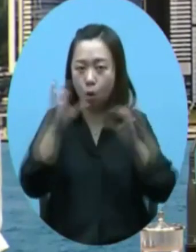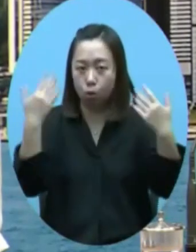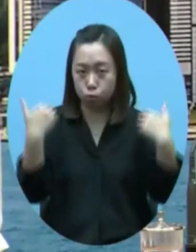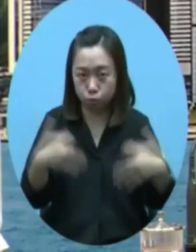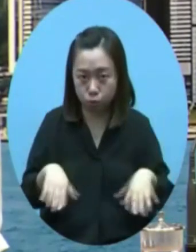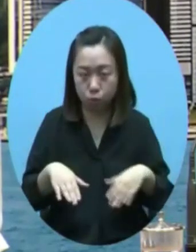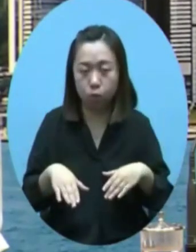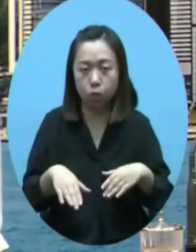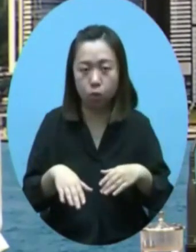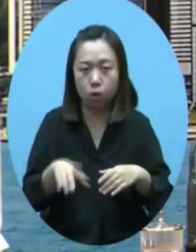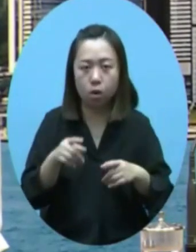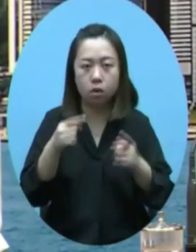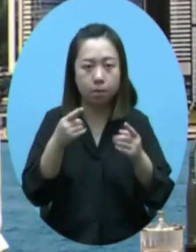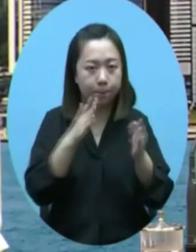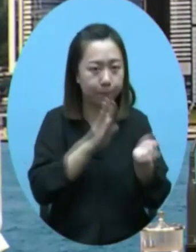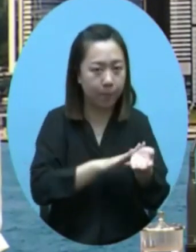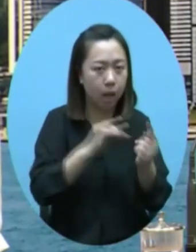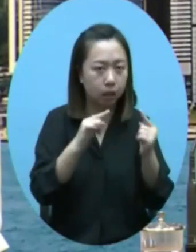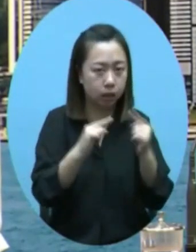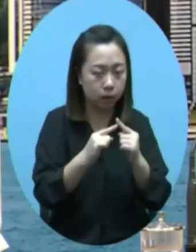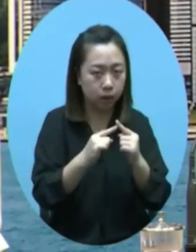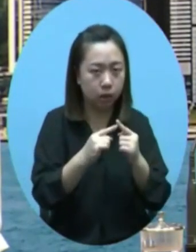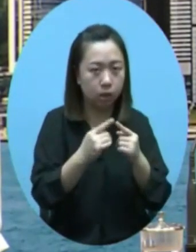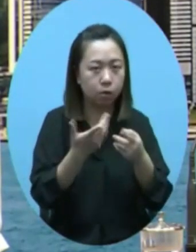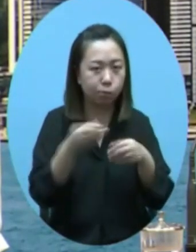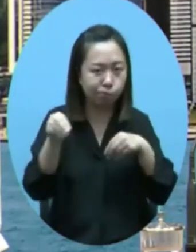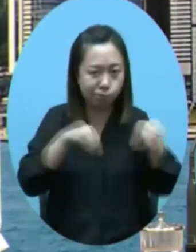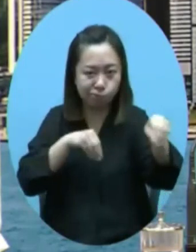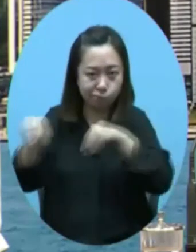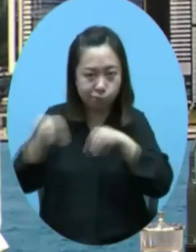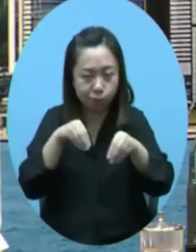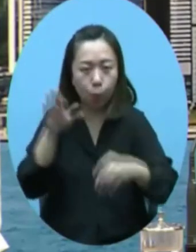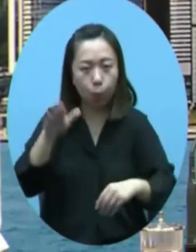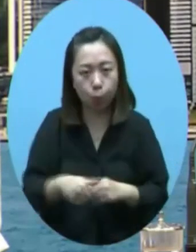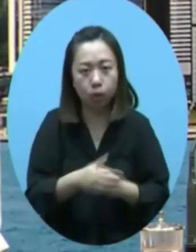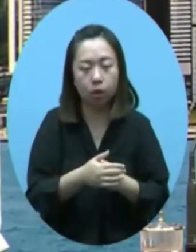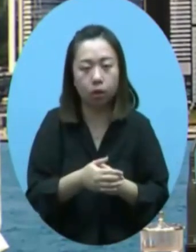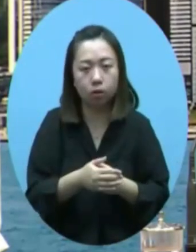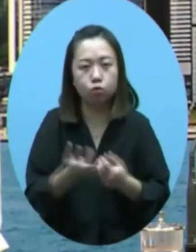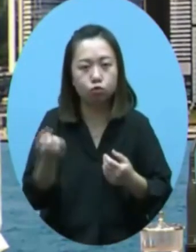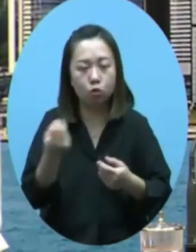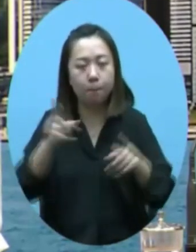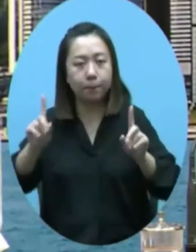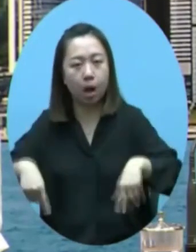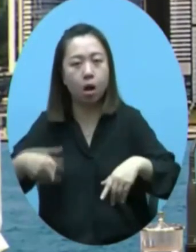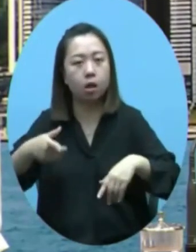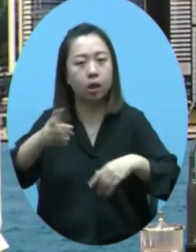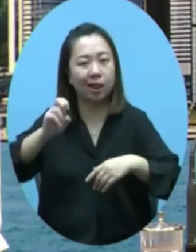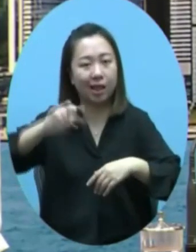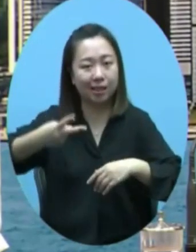to you, we would also, in the coming days ahead,